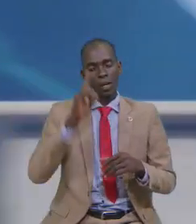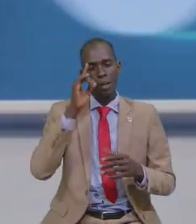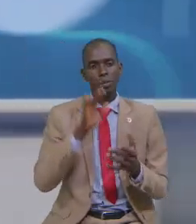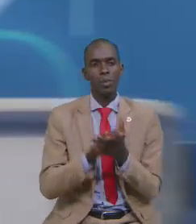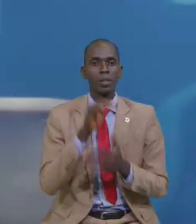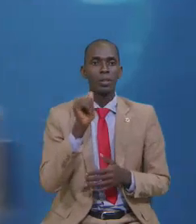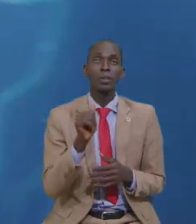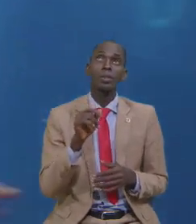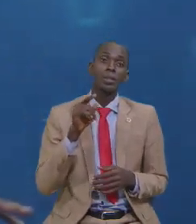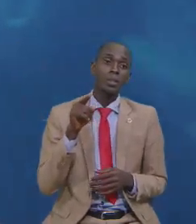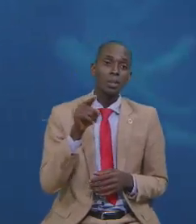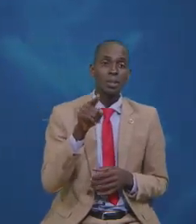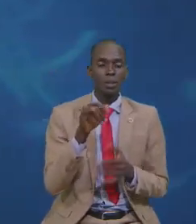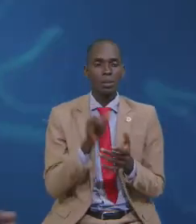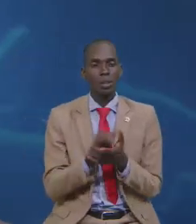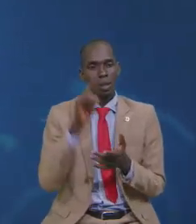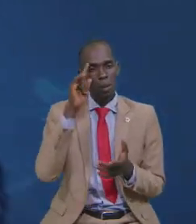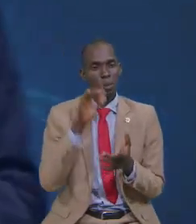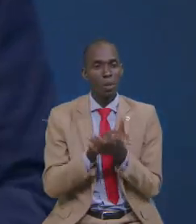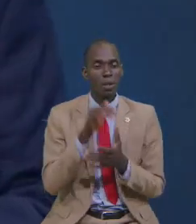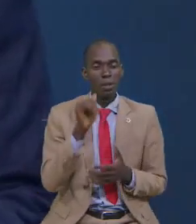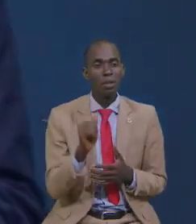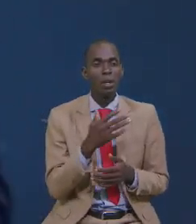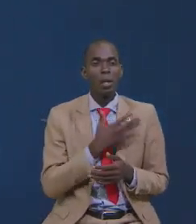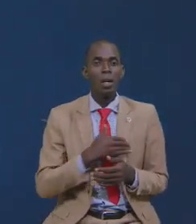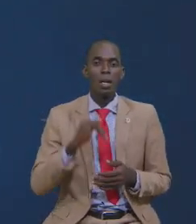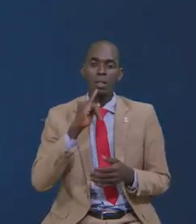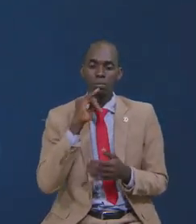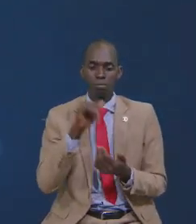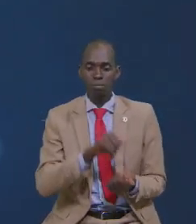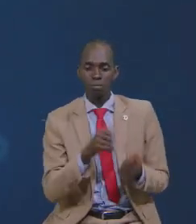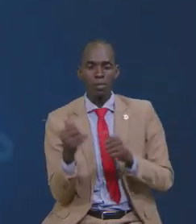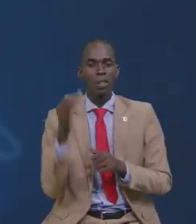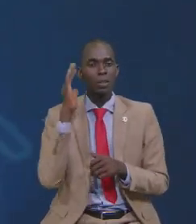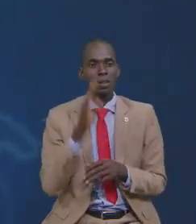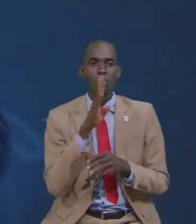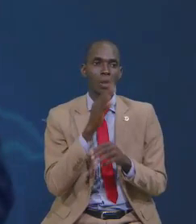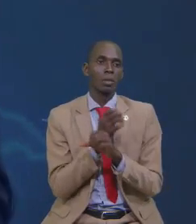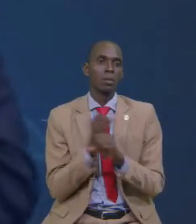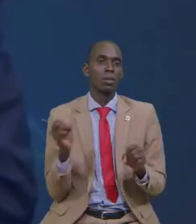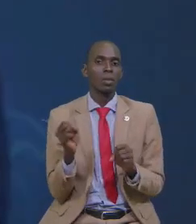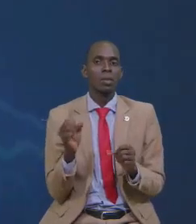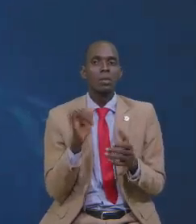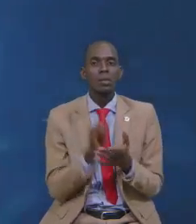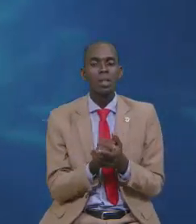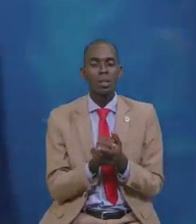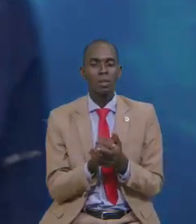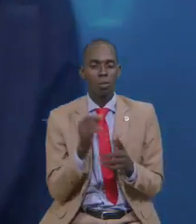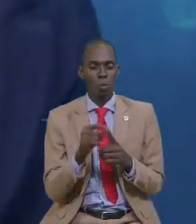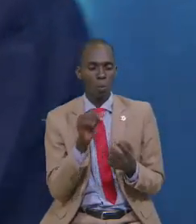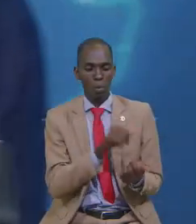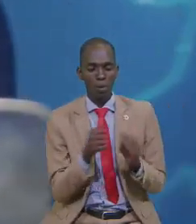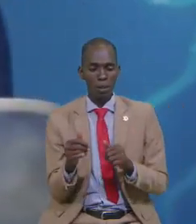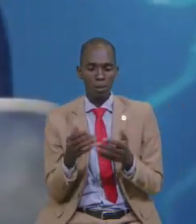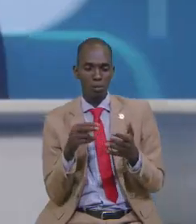that believeth and is baptized shall be saved. That word baptized there is talking